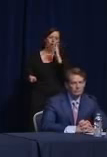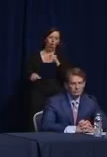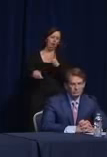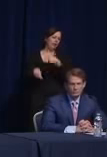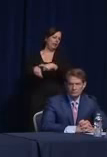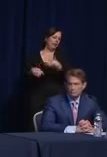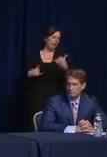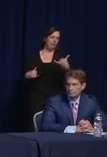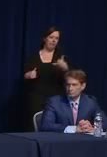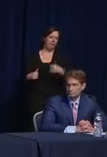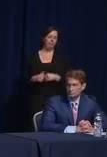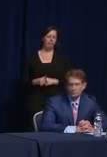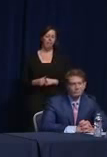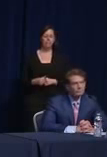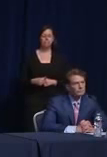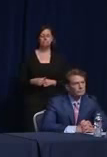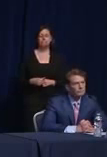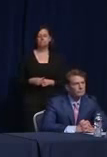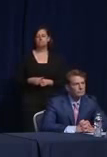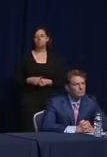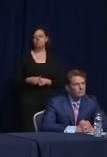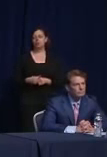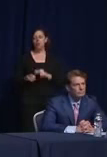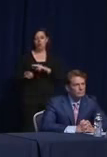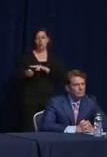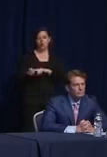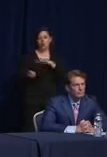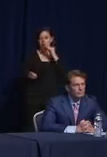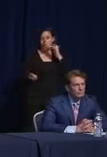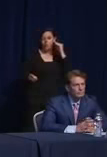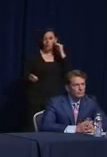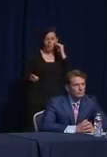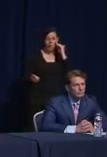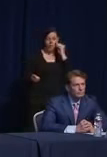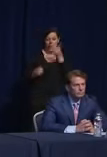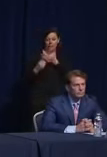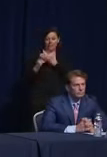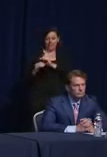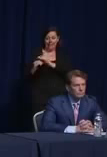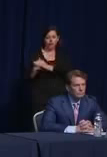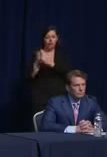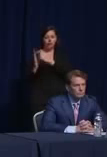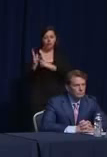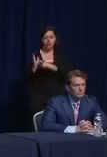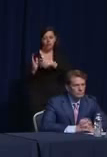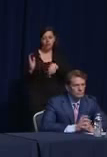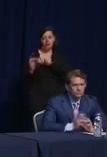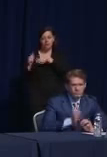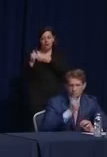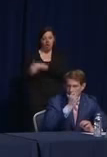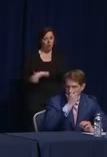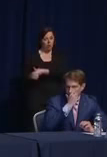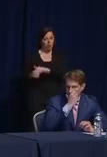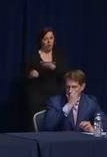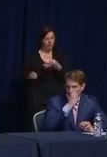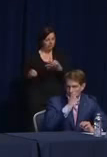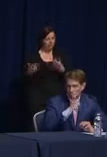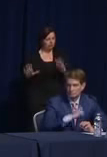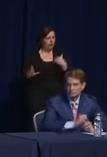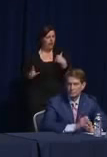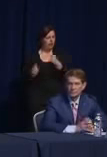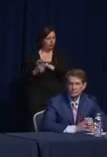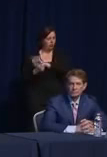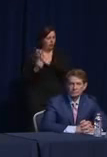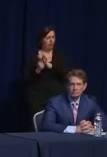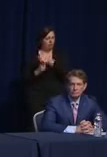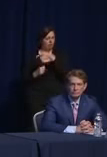time. So whatever restrictions we're putting in the nursing homes that we know that have had a positive case,